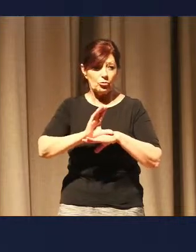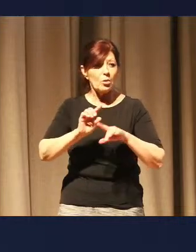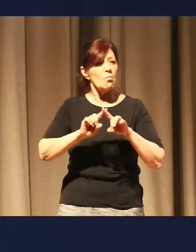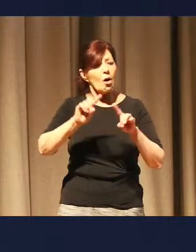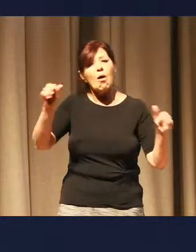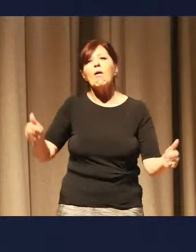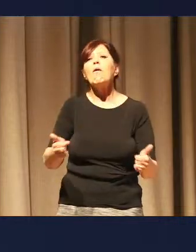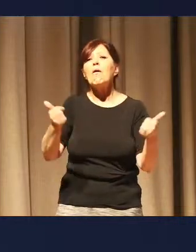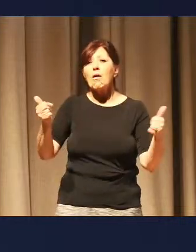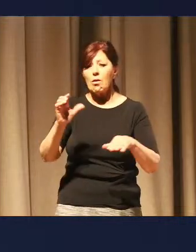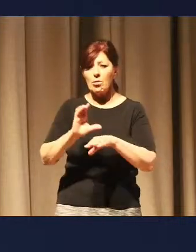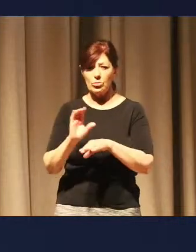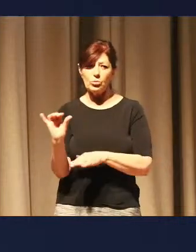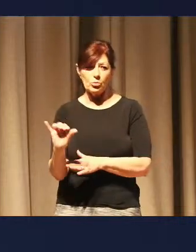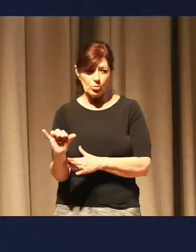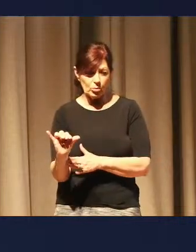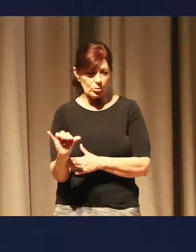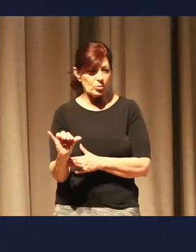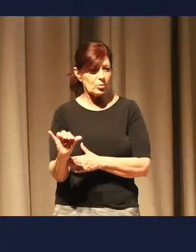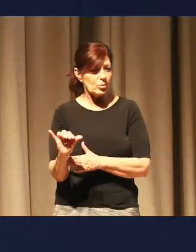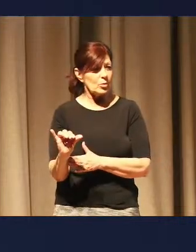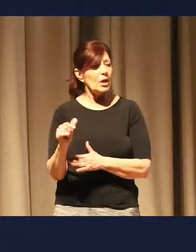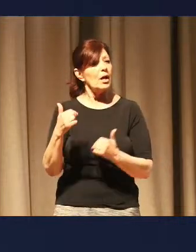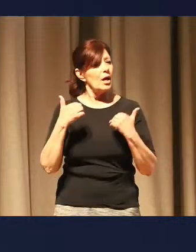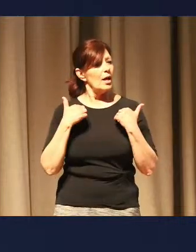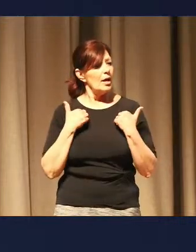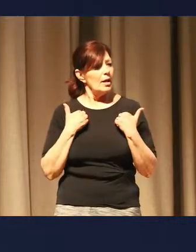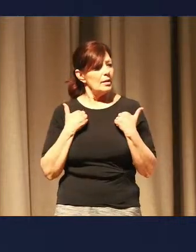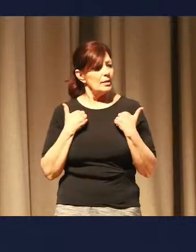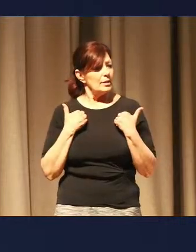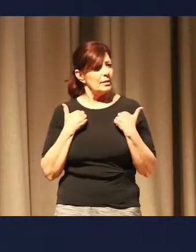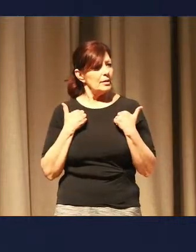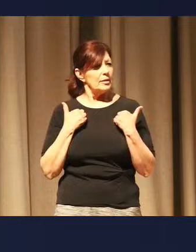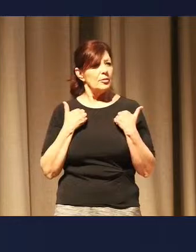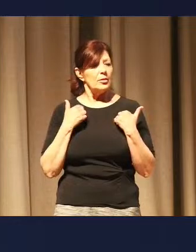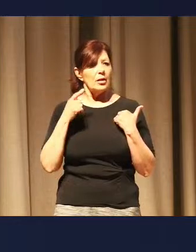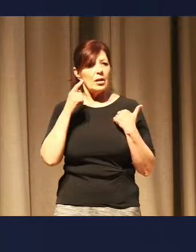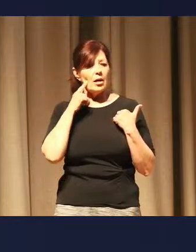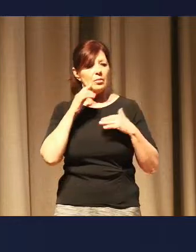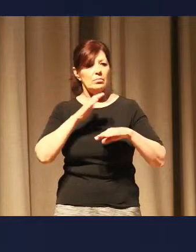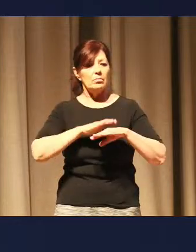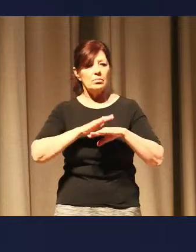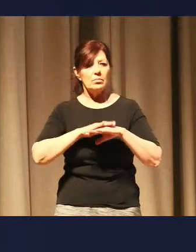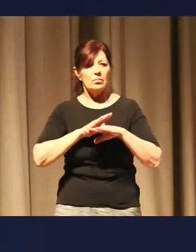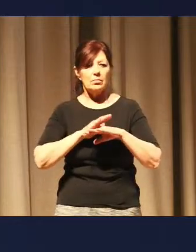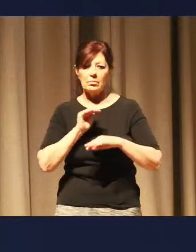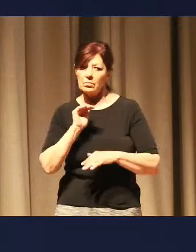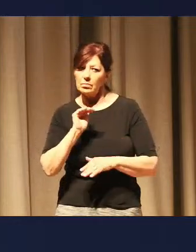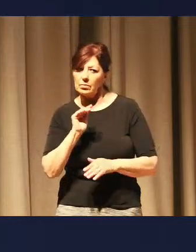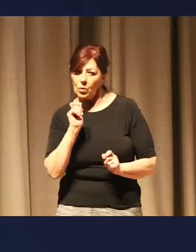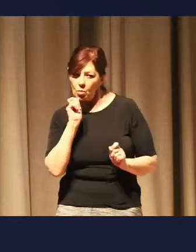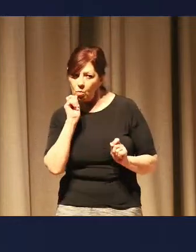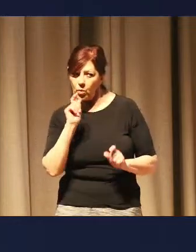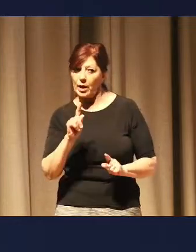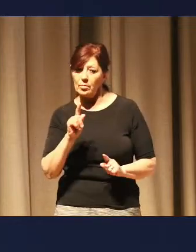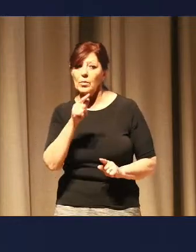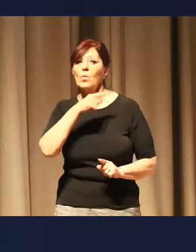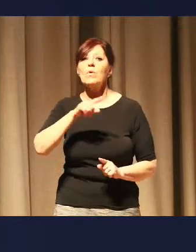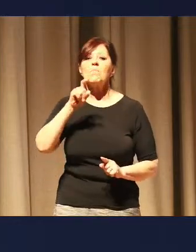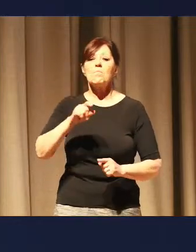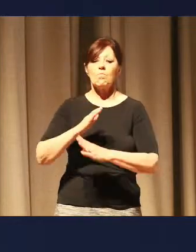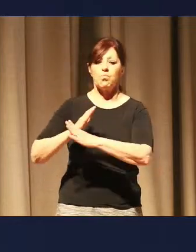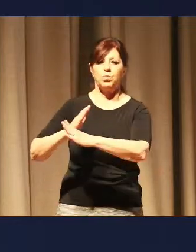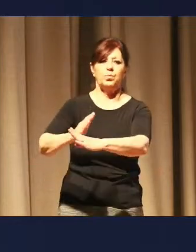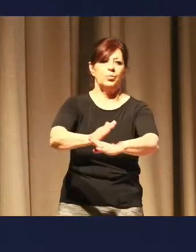other institutions as well, have had a clarion wake-up call that we must be protectors of